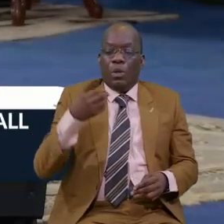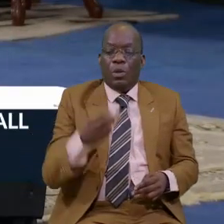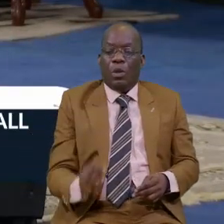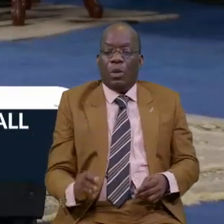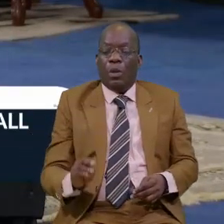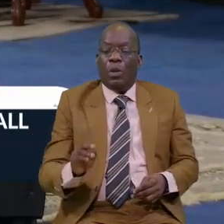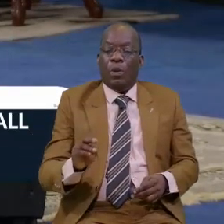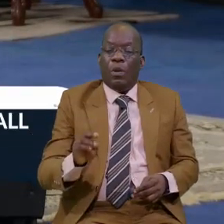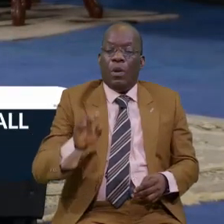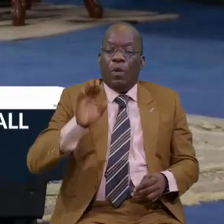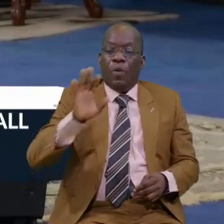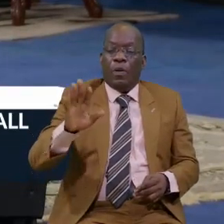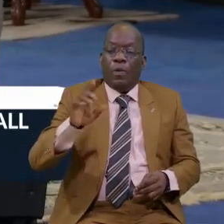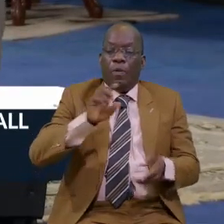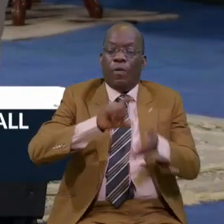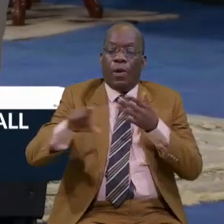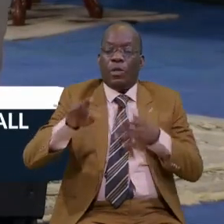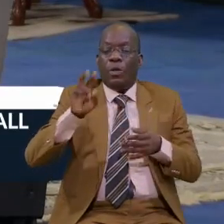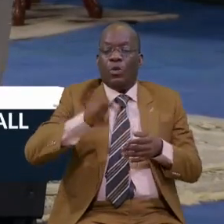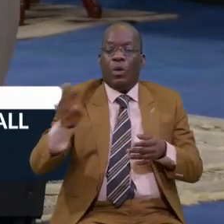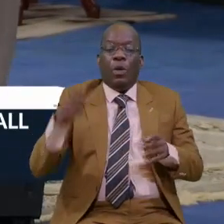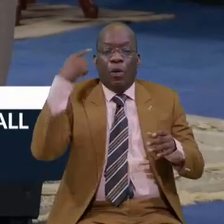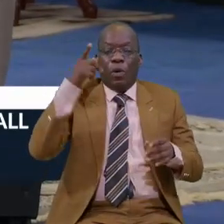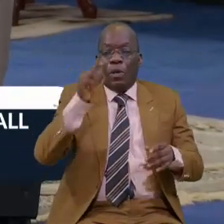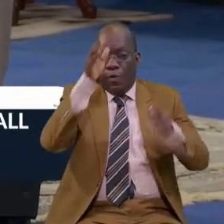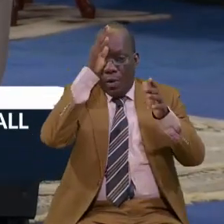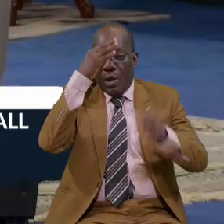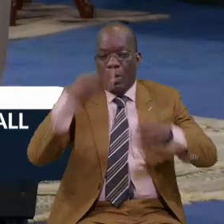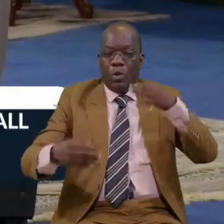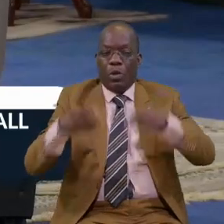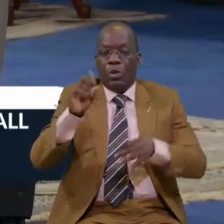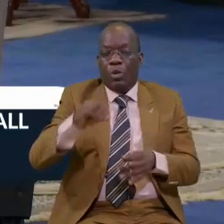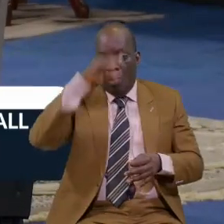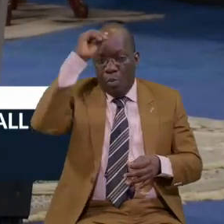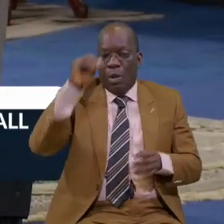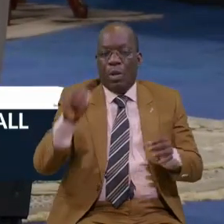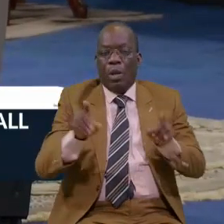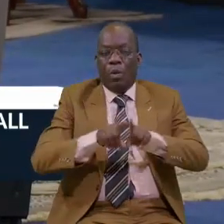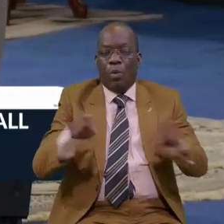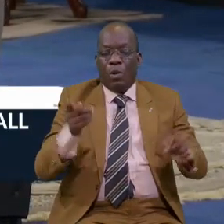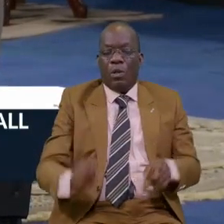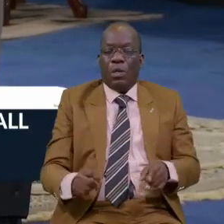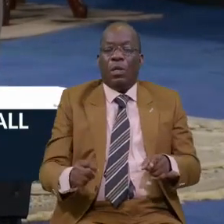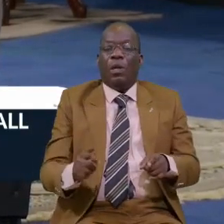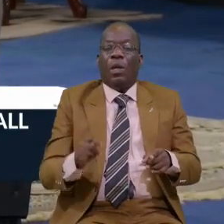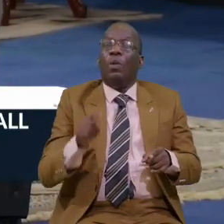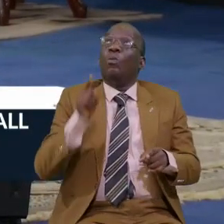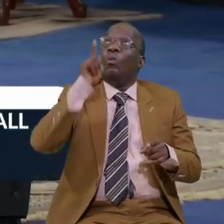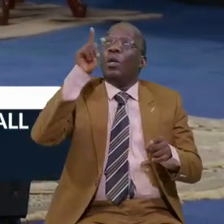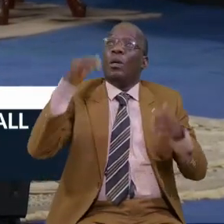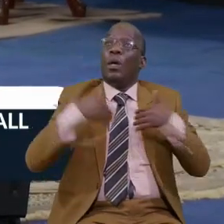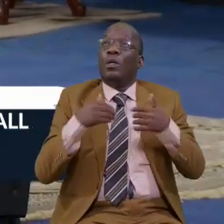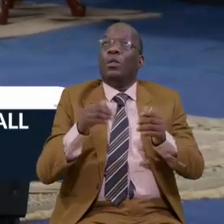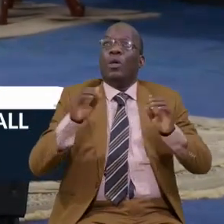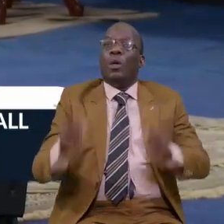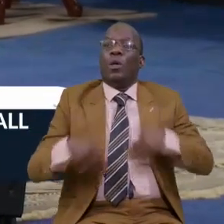judgeth no man, but the Father has committed all judgment unto the Son.